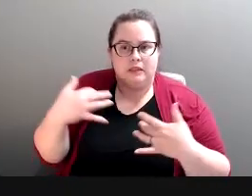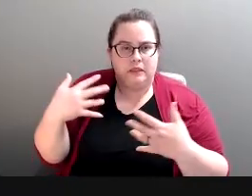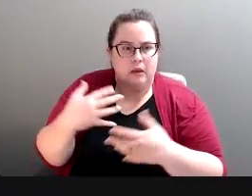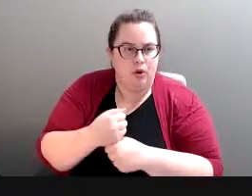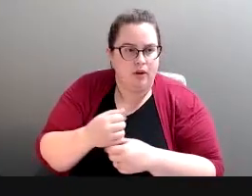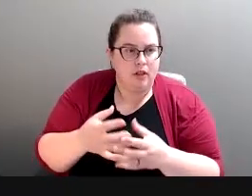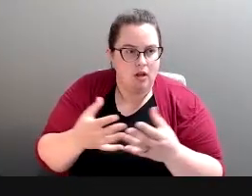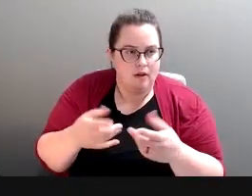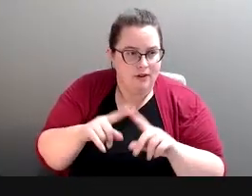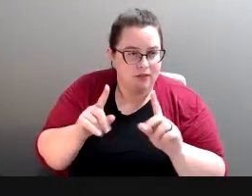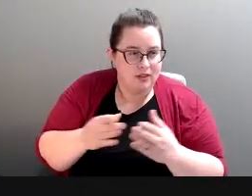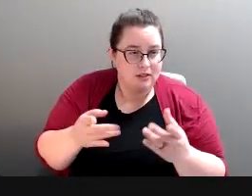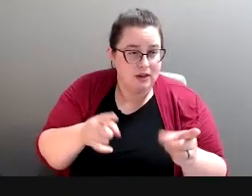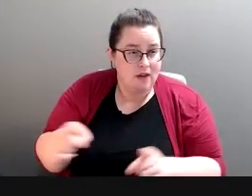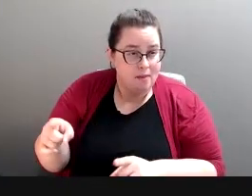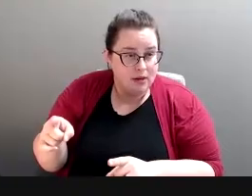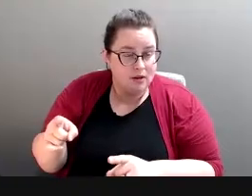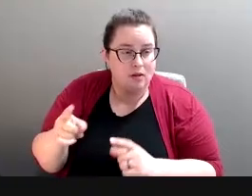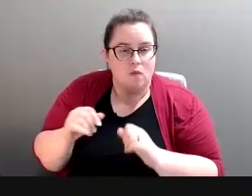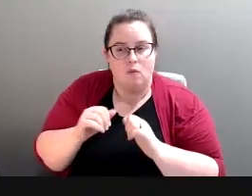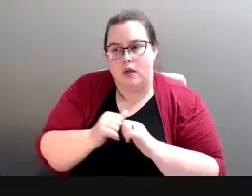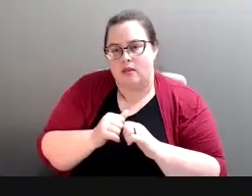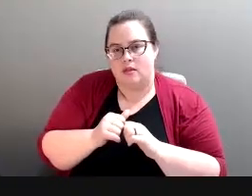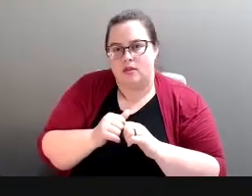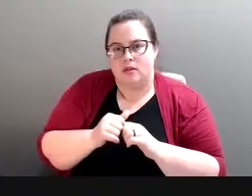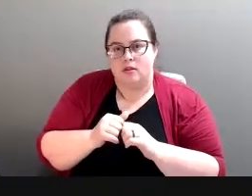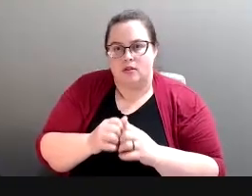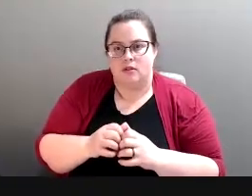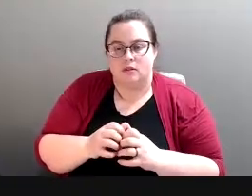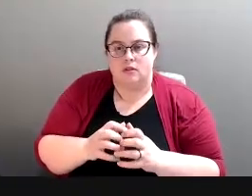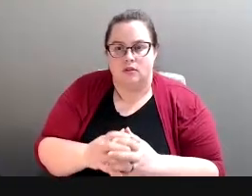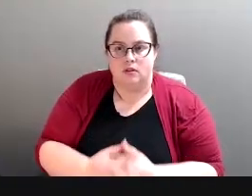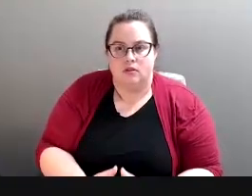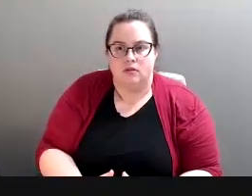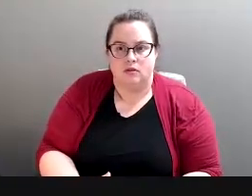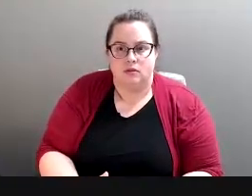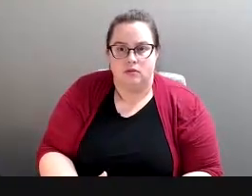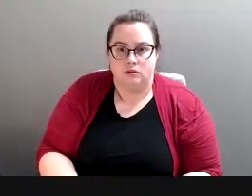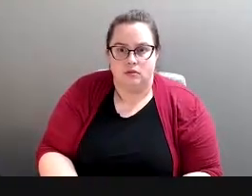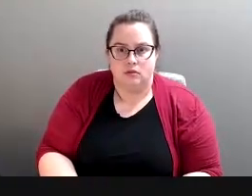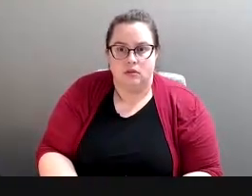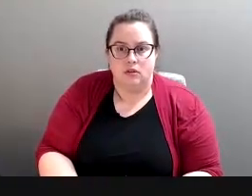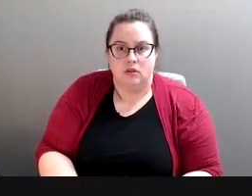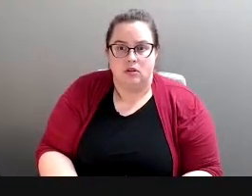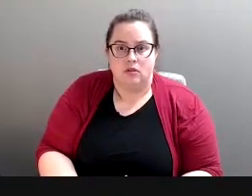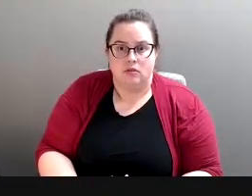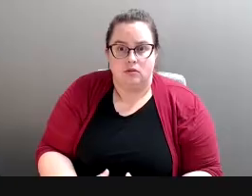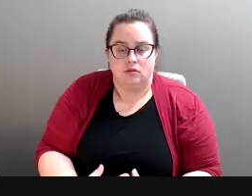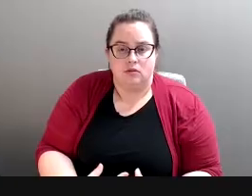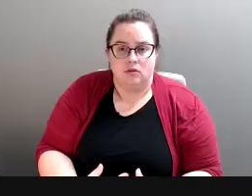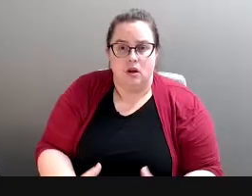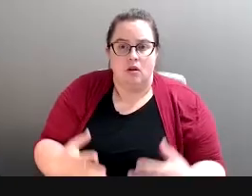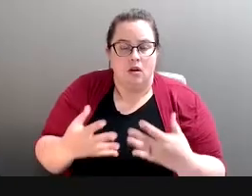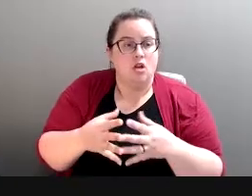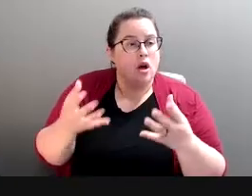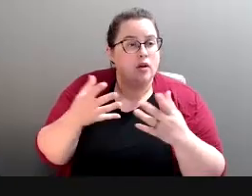things that have happened. With like building because I built a lot of what you just saw in AI, and